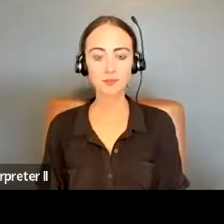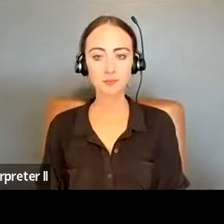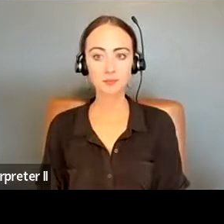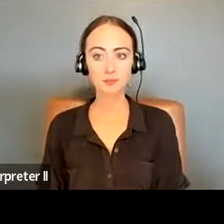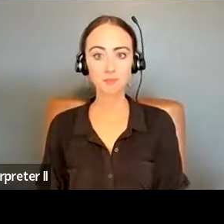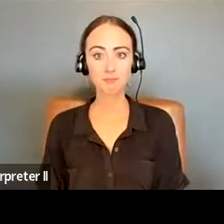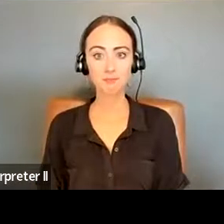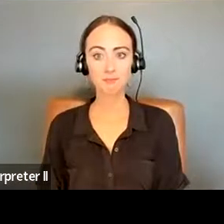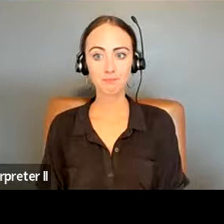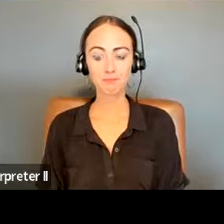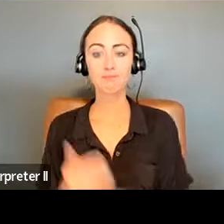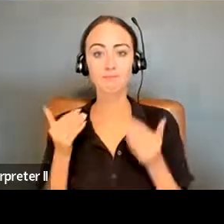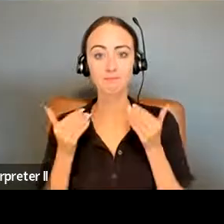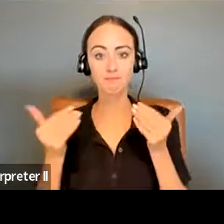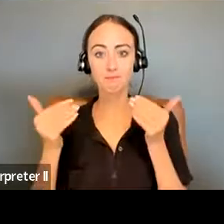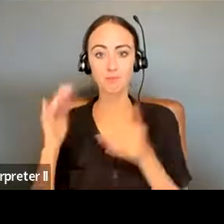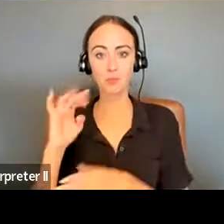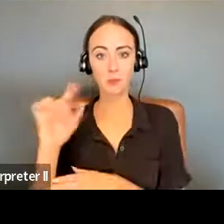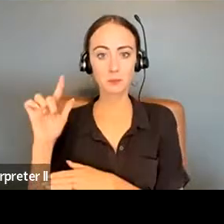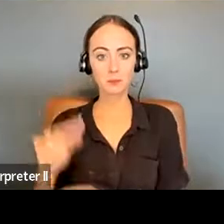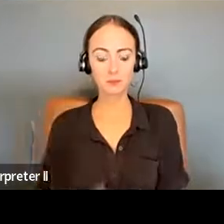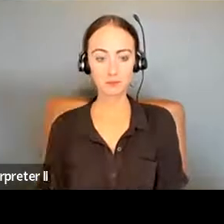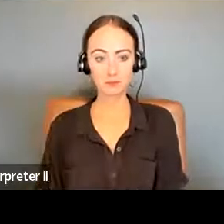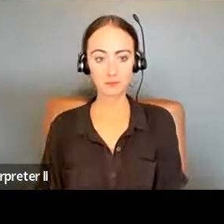So I would move the bill.